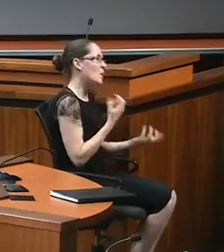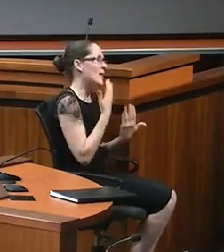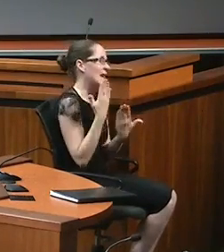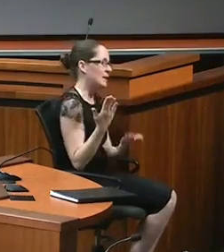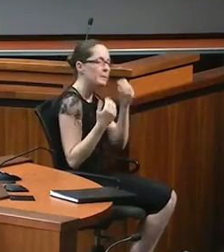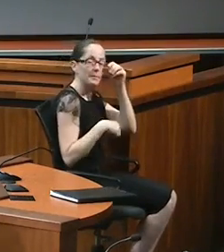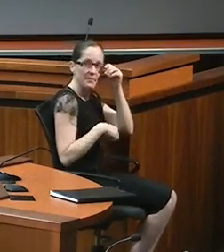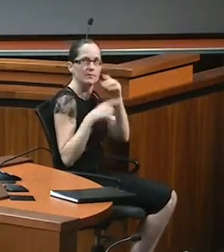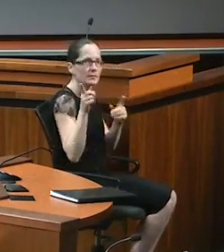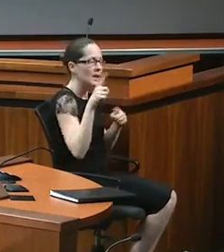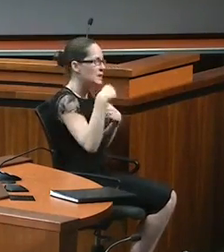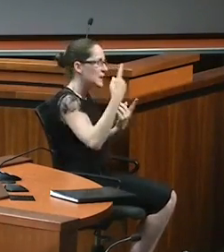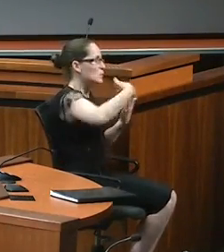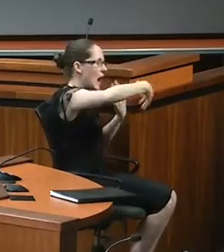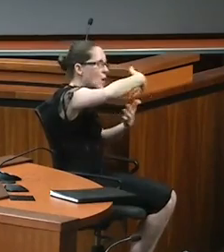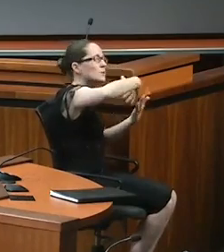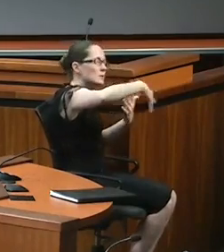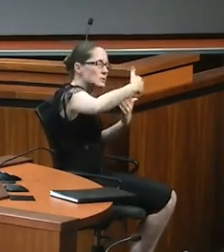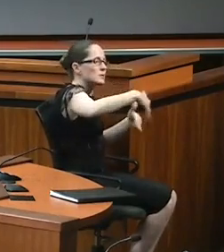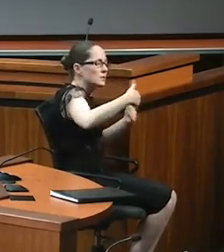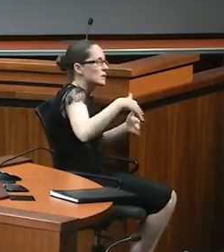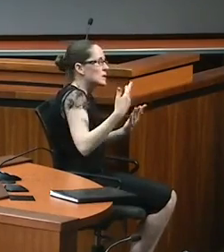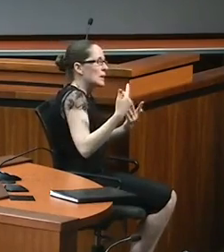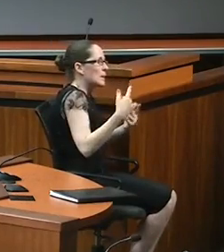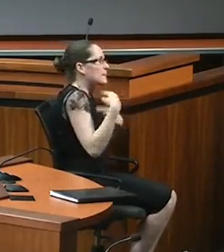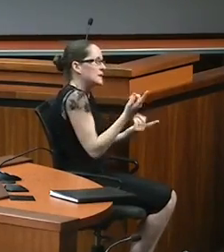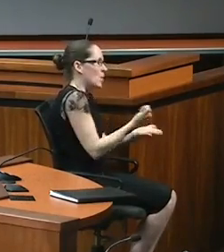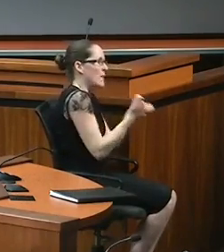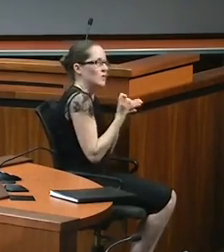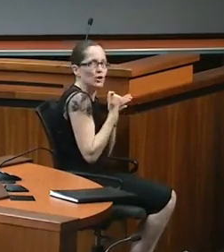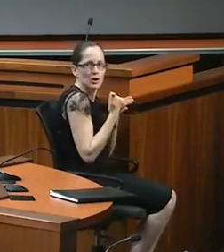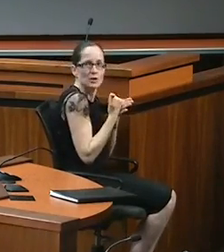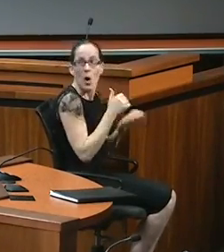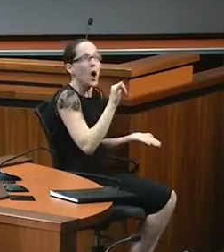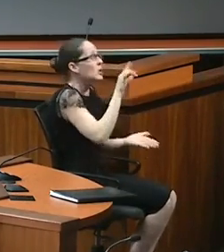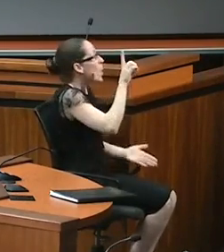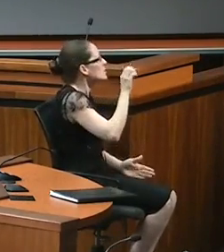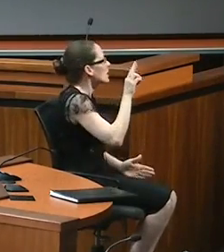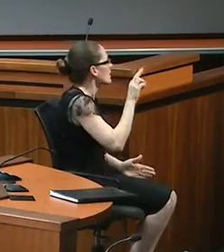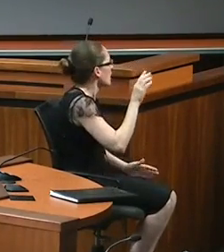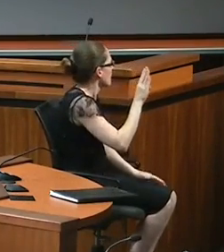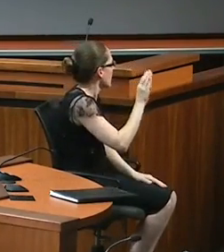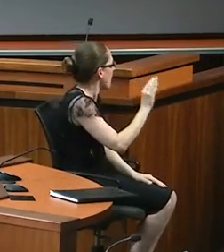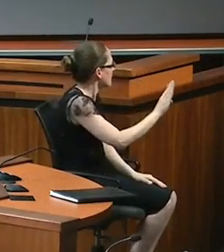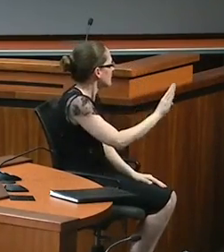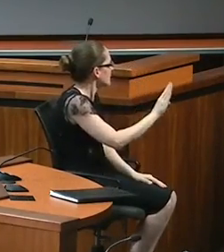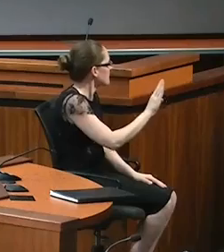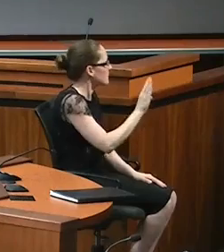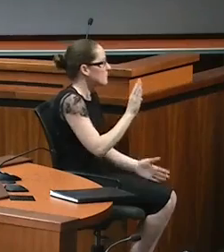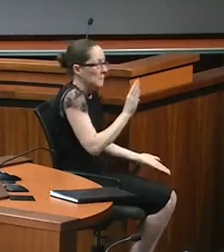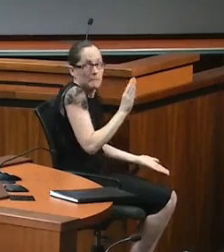around, and he has been so helpful. And also, before you come up, I just know Delegate Flanagan is here. Thank you very much, Bob. I did not acknowledge you at first.